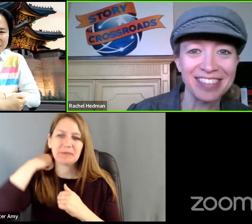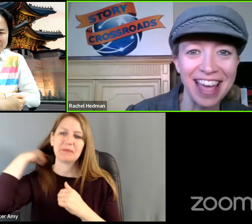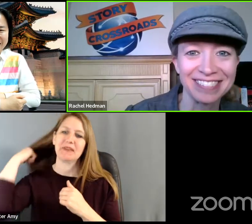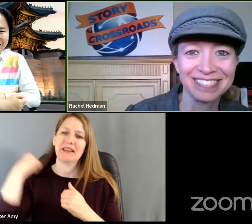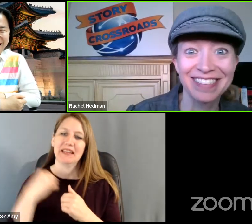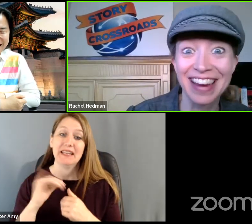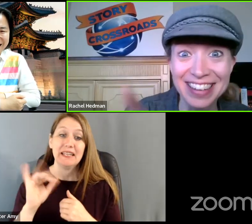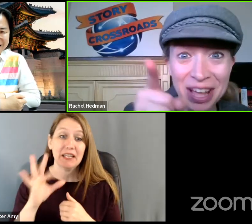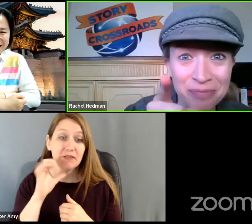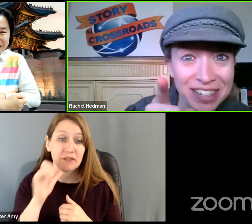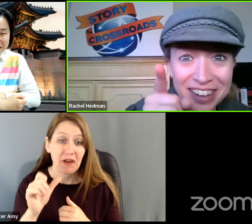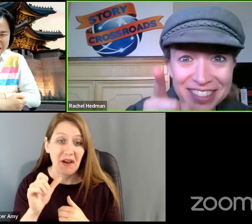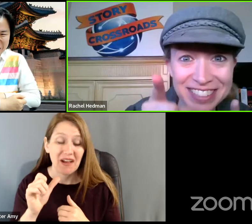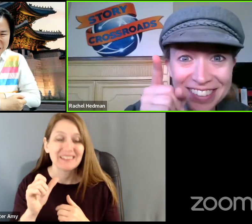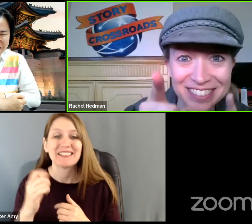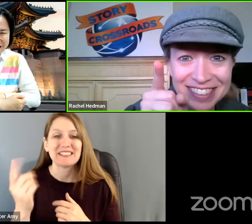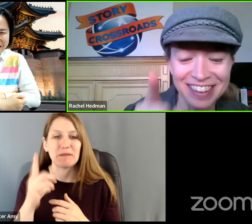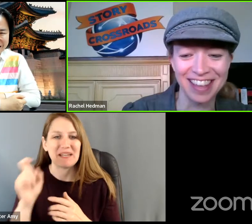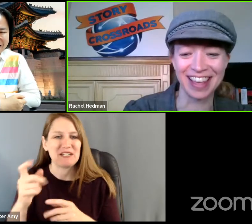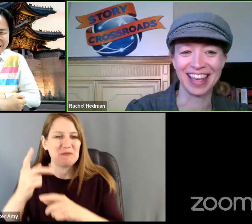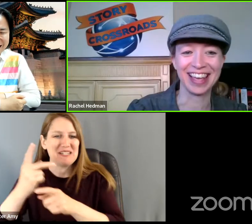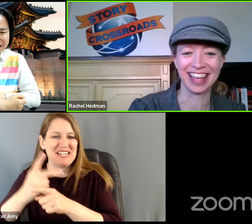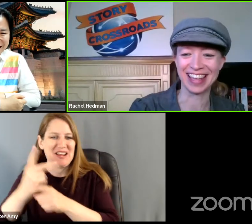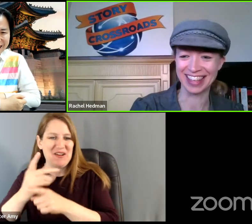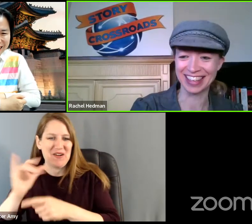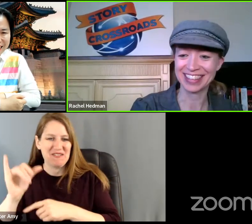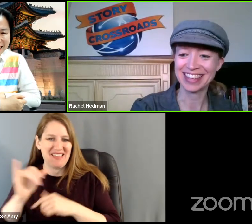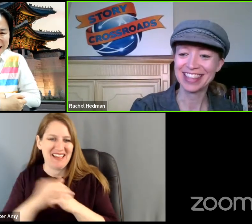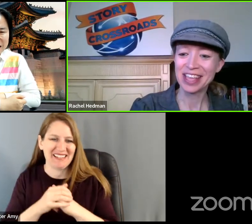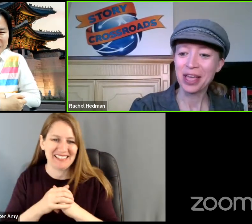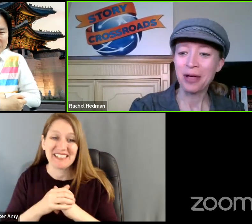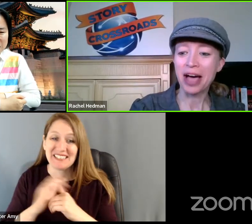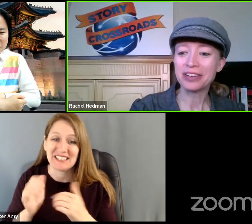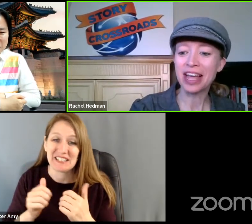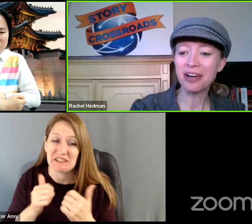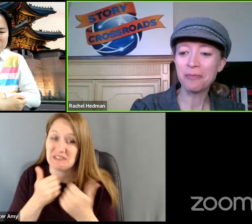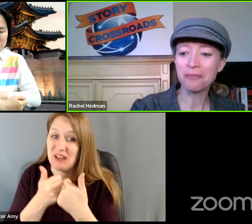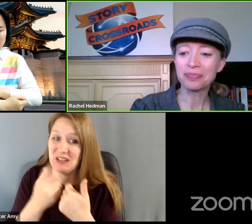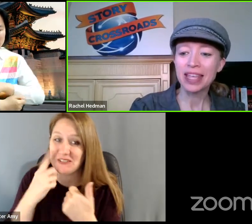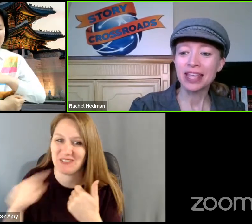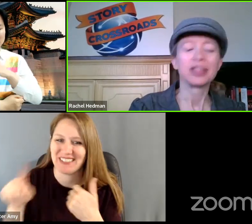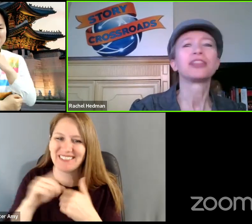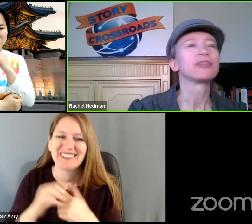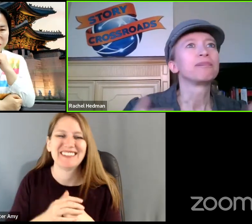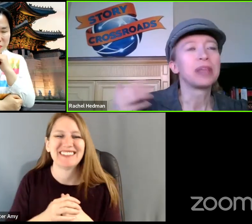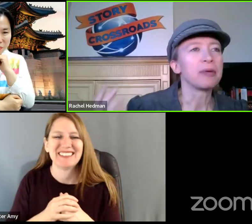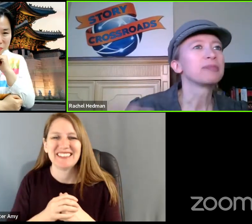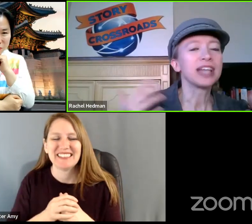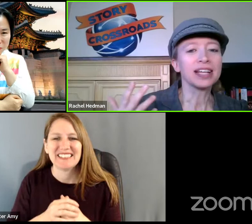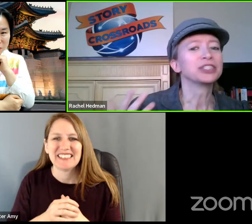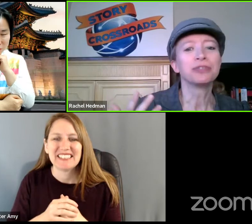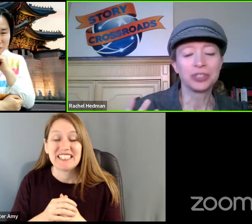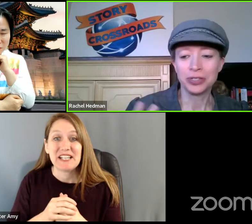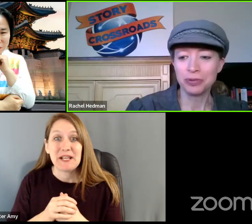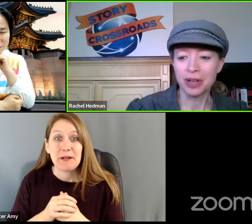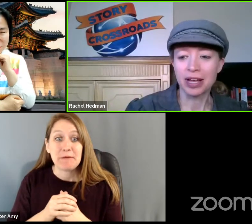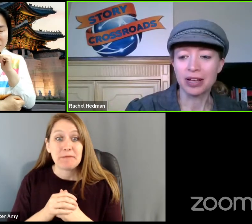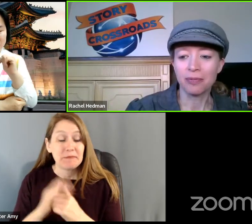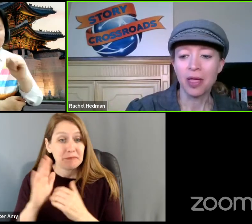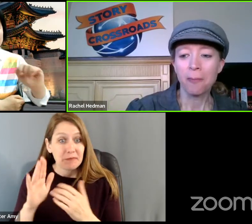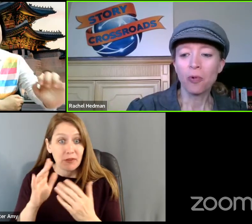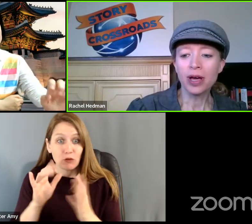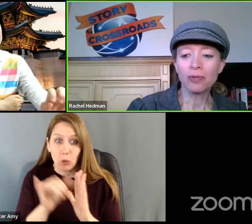take care of that, right? I'm putting out a challenge right there. Now, I mean, besides